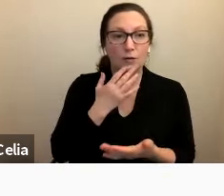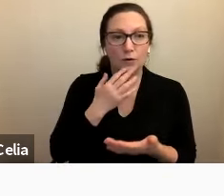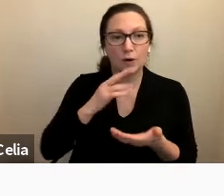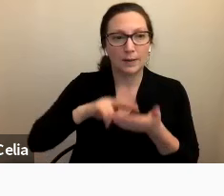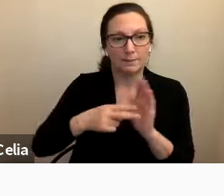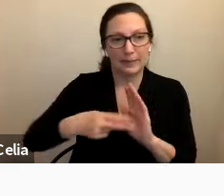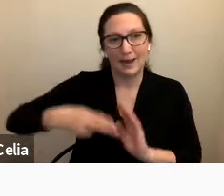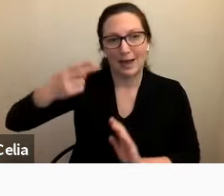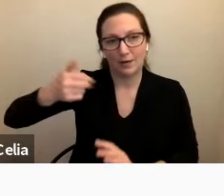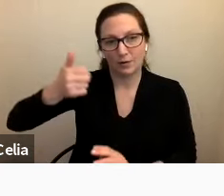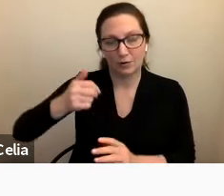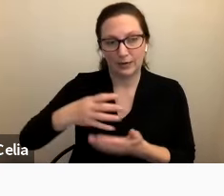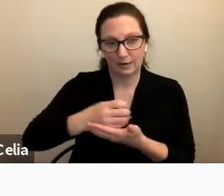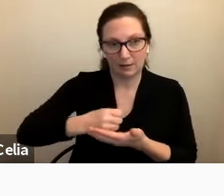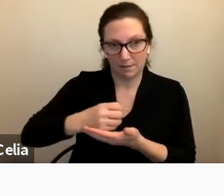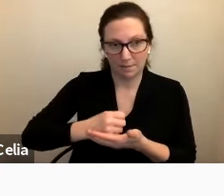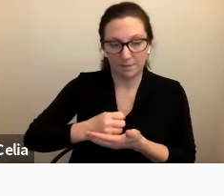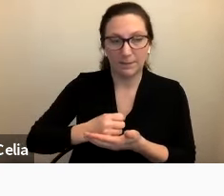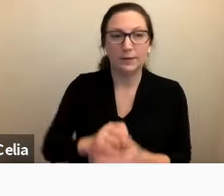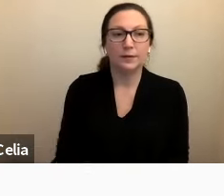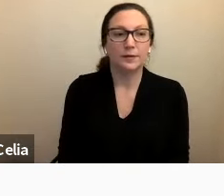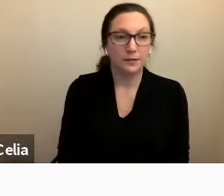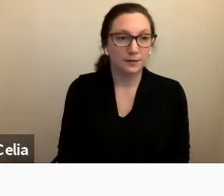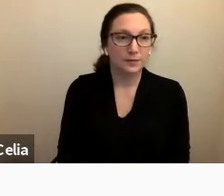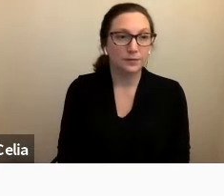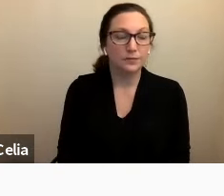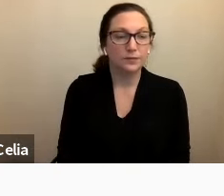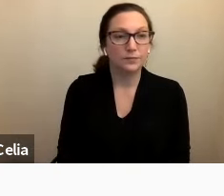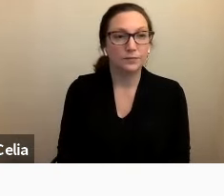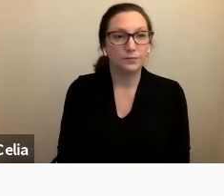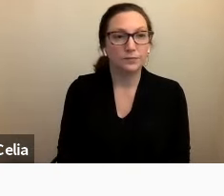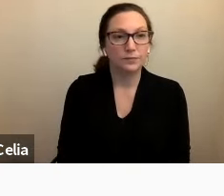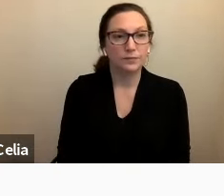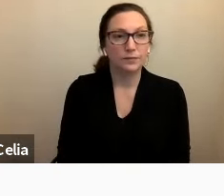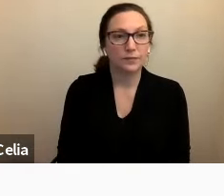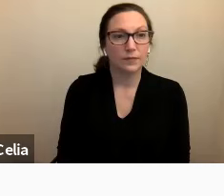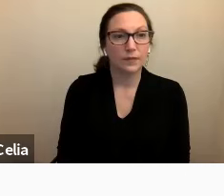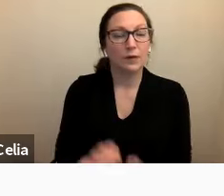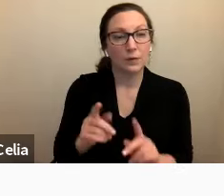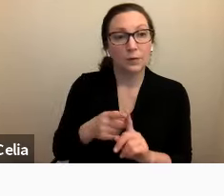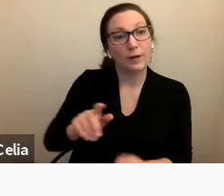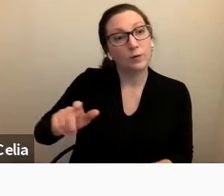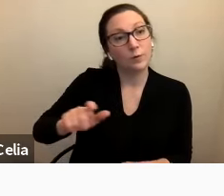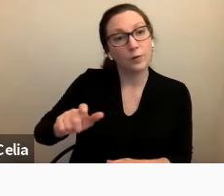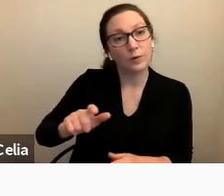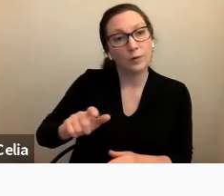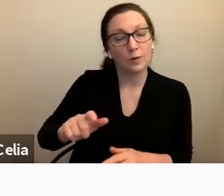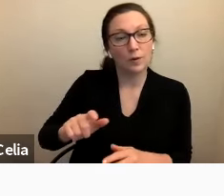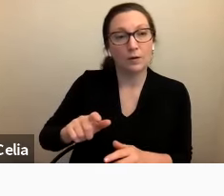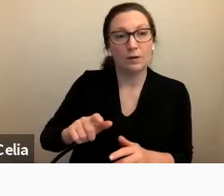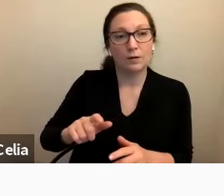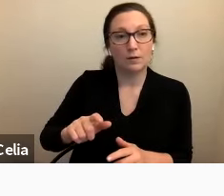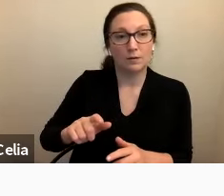income. So the darker the tract, the higher the income. And when you hover over the tract, it will show